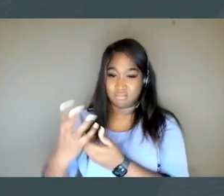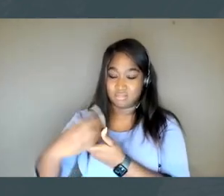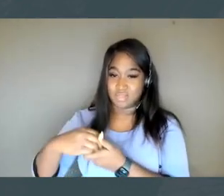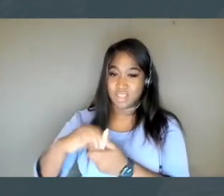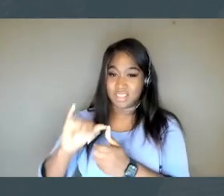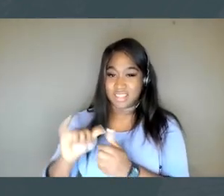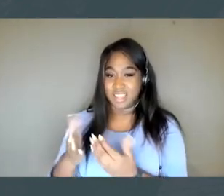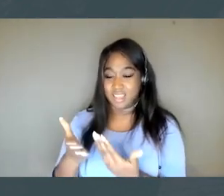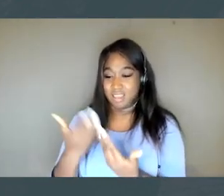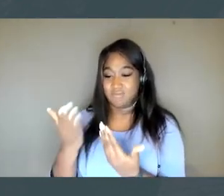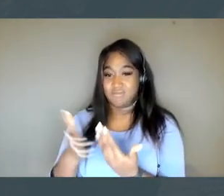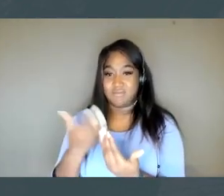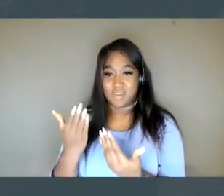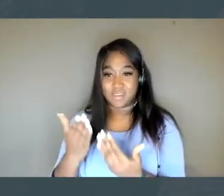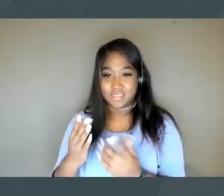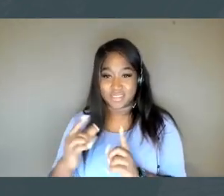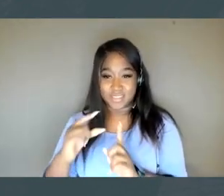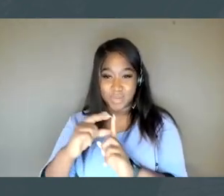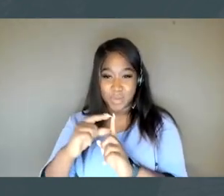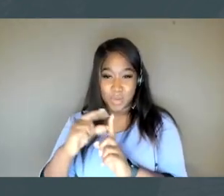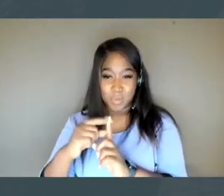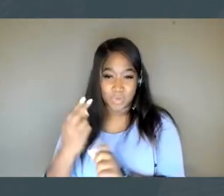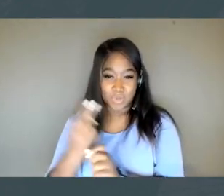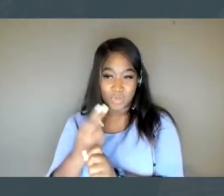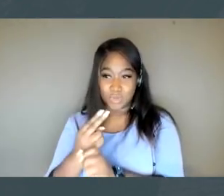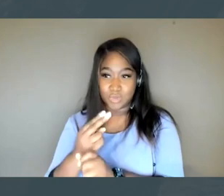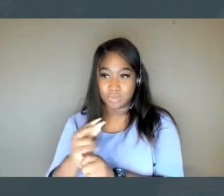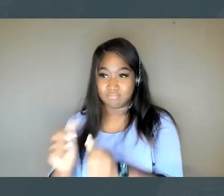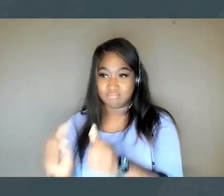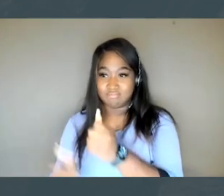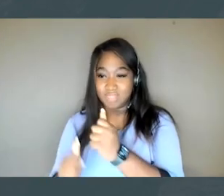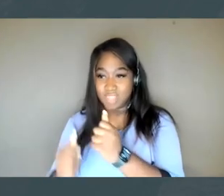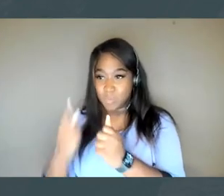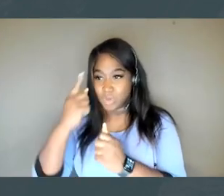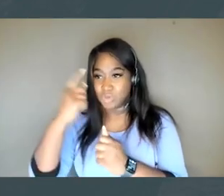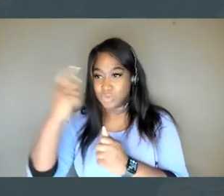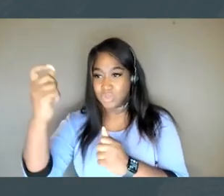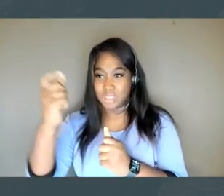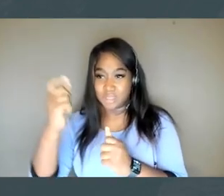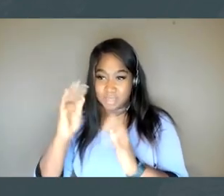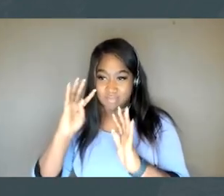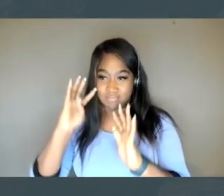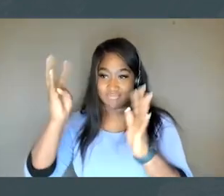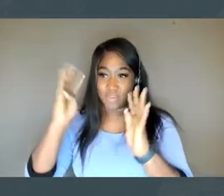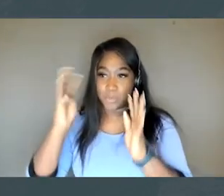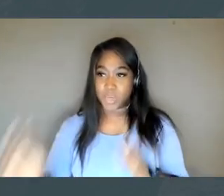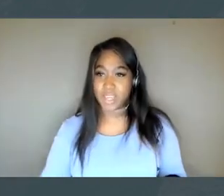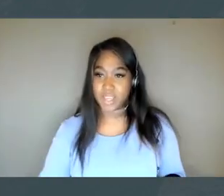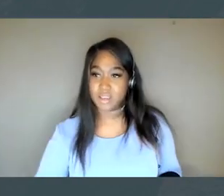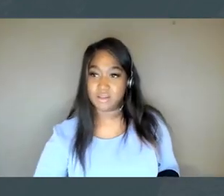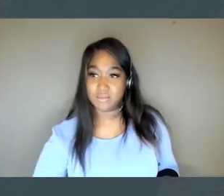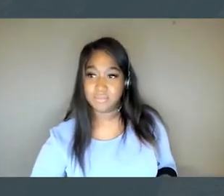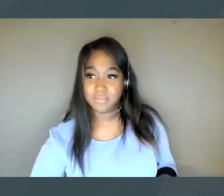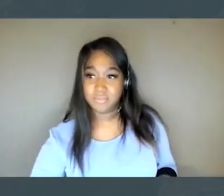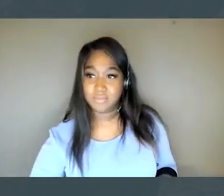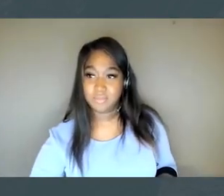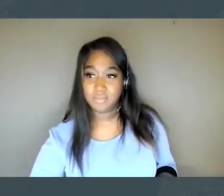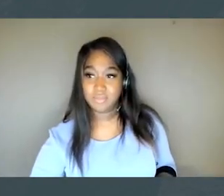keep using, that we keep dreaming about, that we keep fabricating, but what is it in